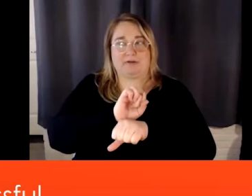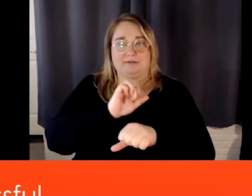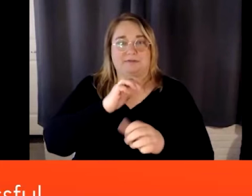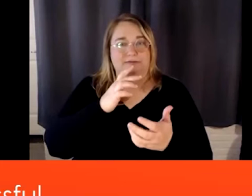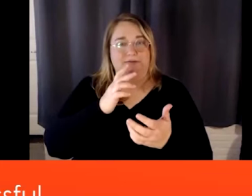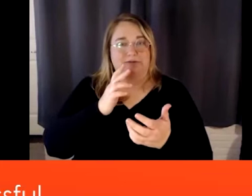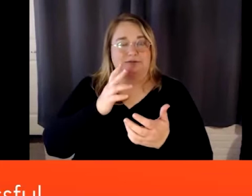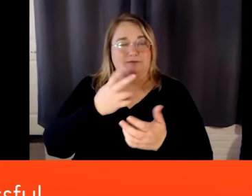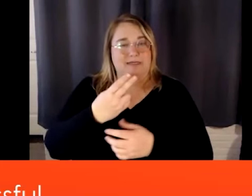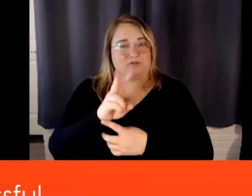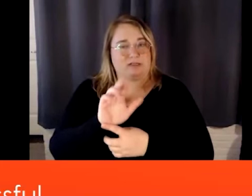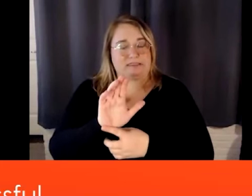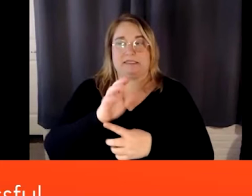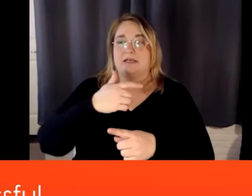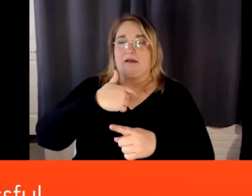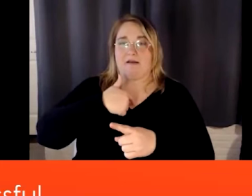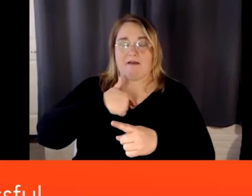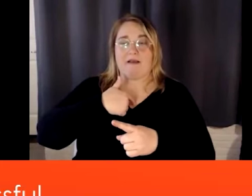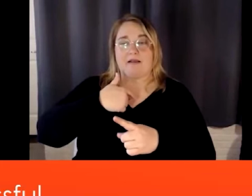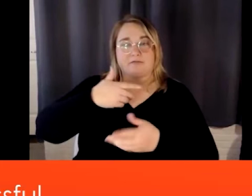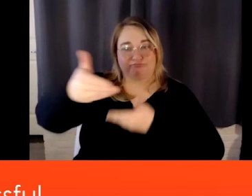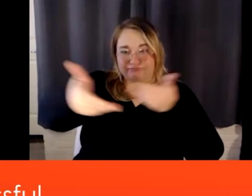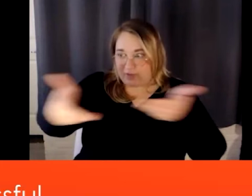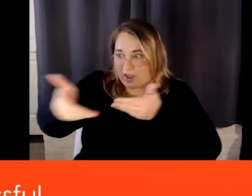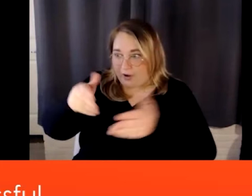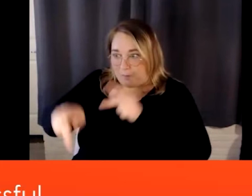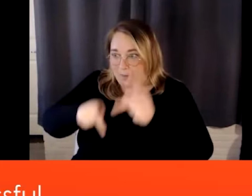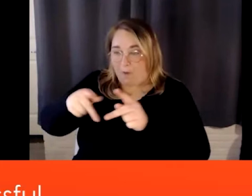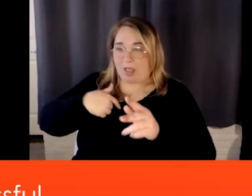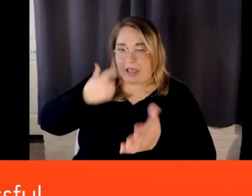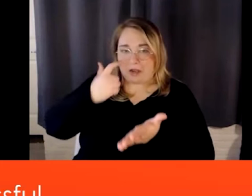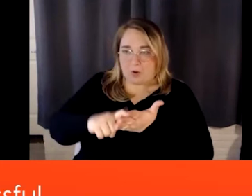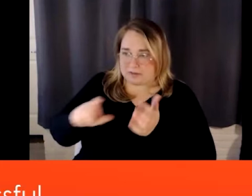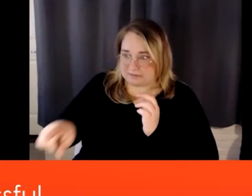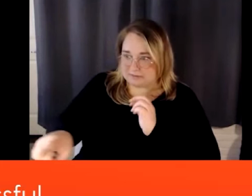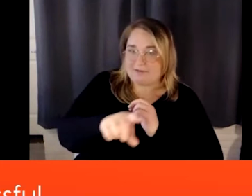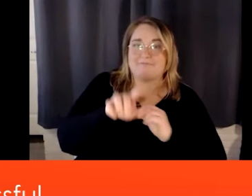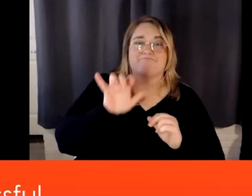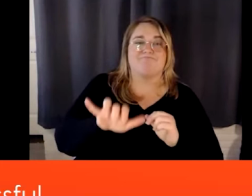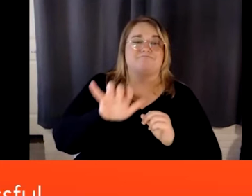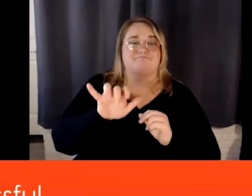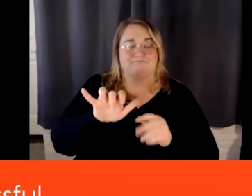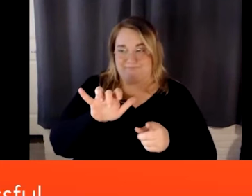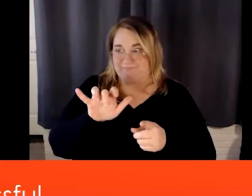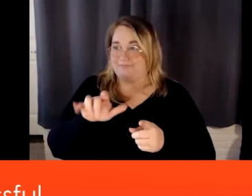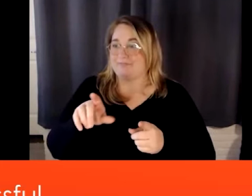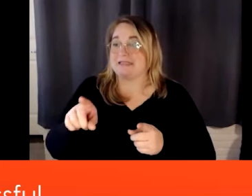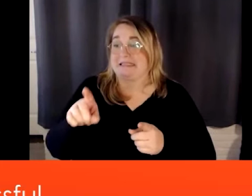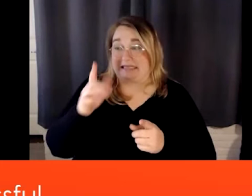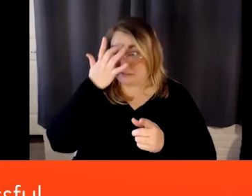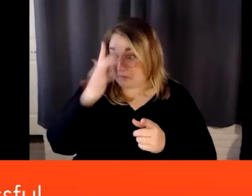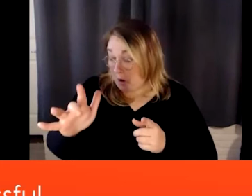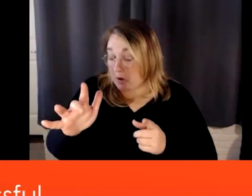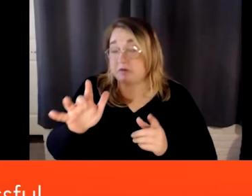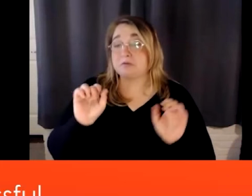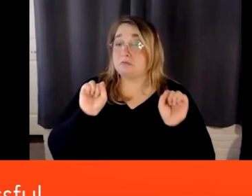career. People that were smart and they had the ability, but they had